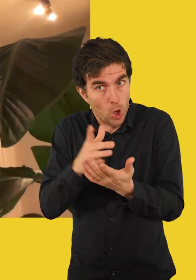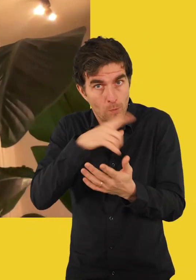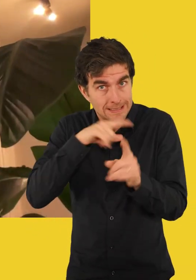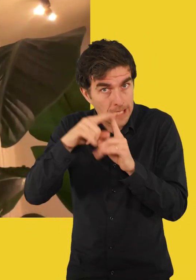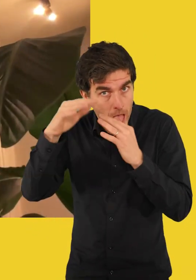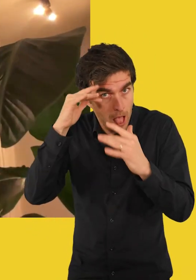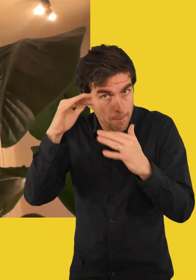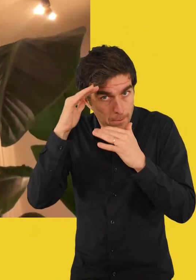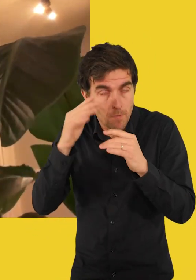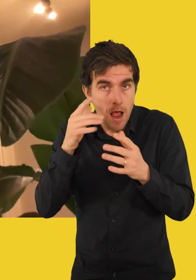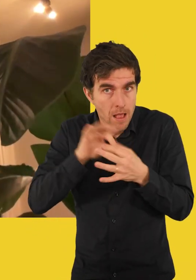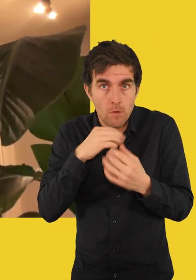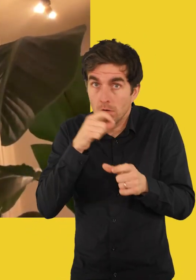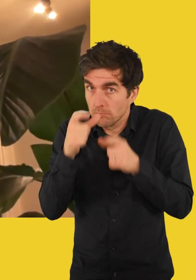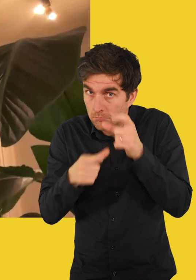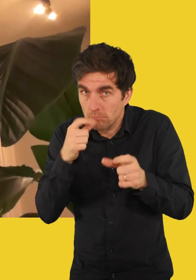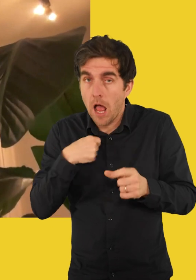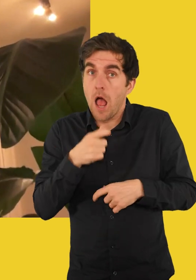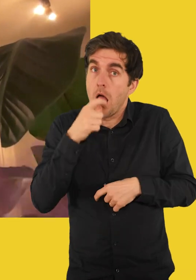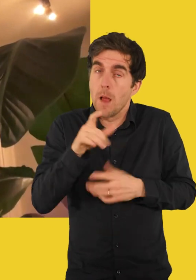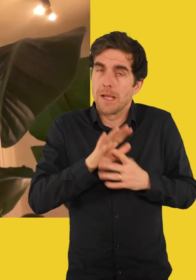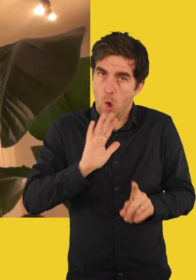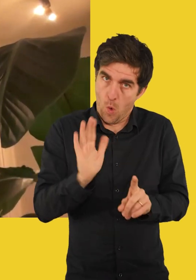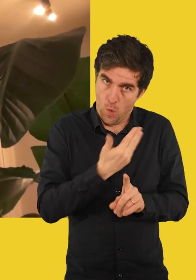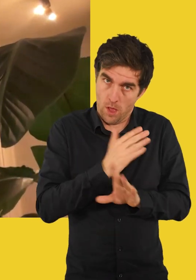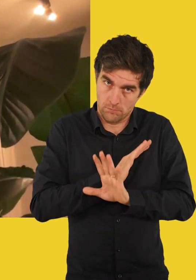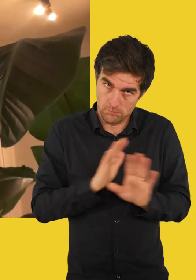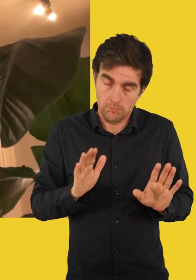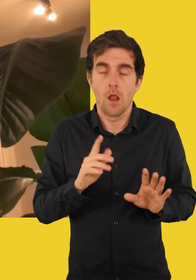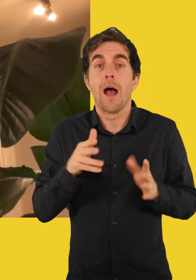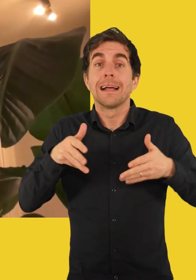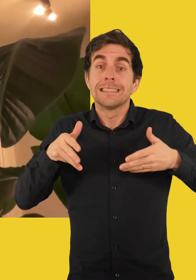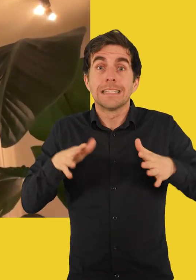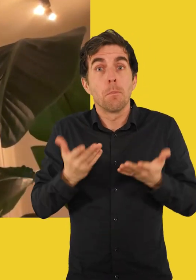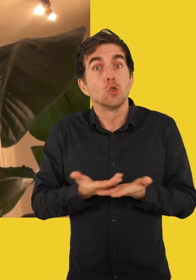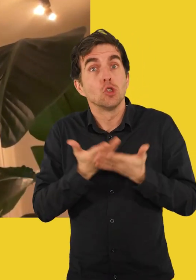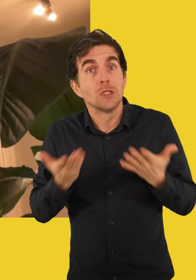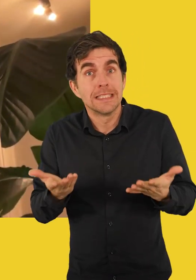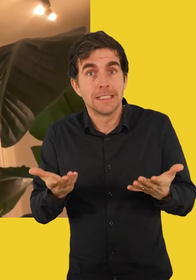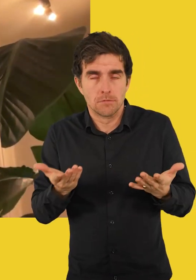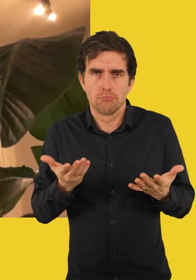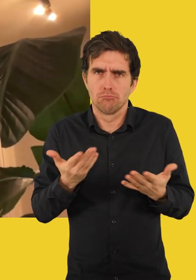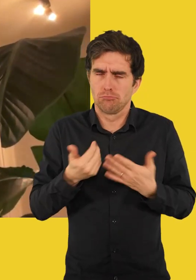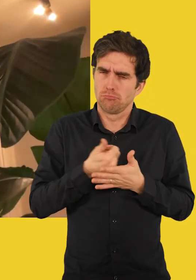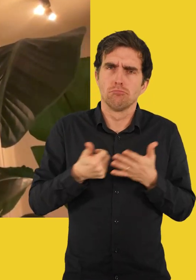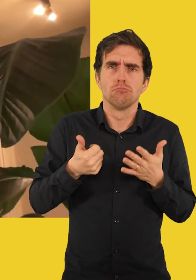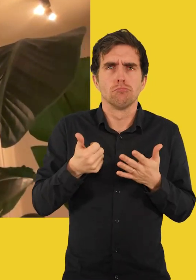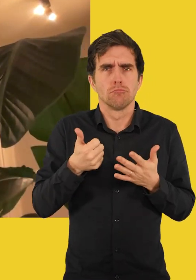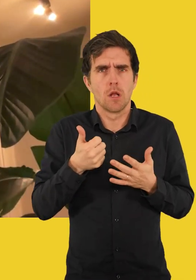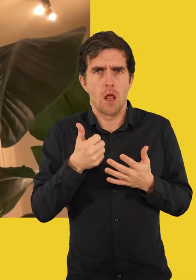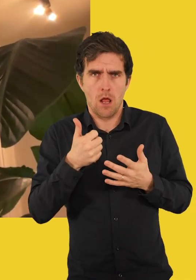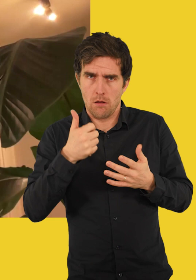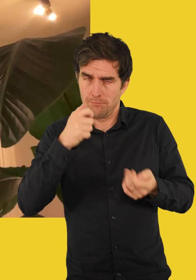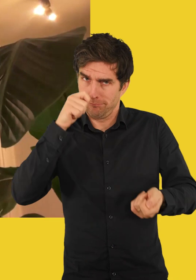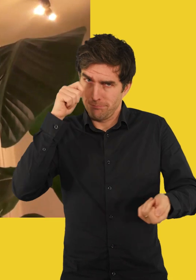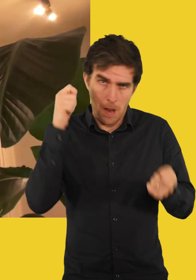same page about terminology. So Systemic Justice is a new organization that seeks to radically transform